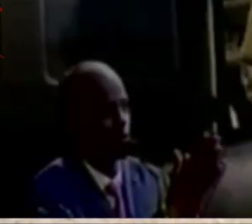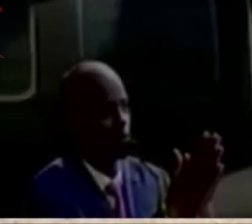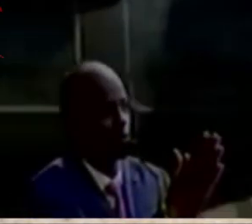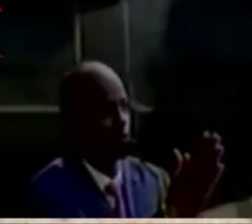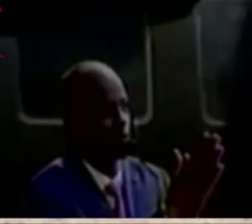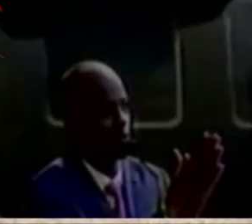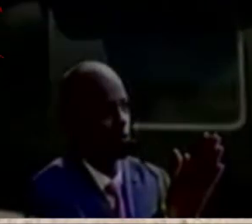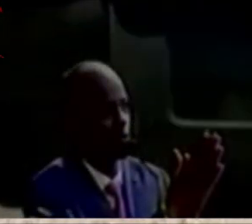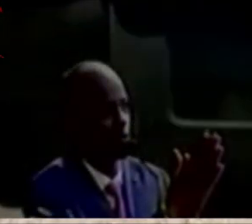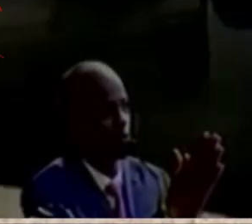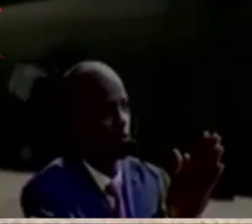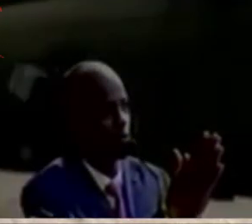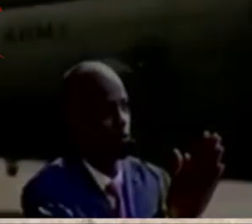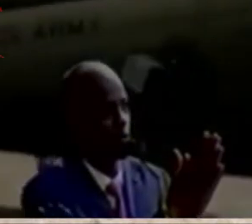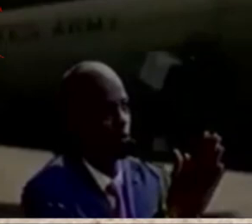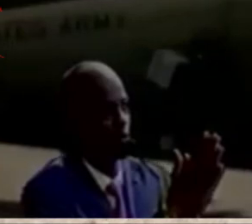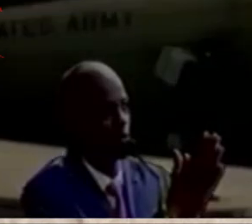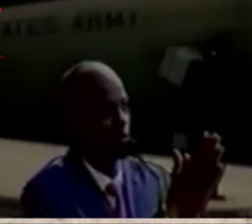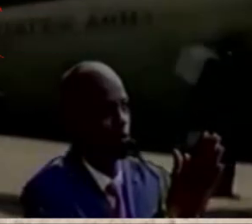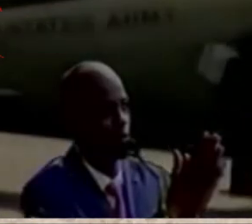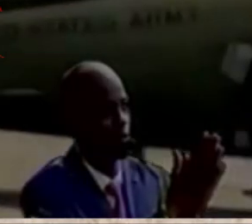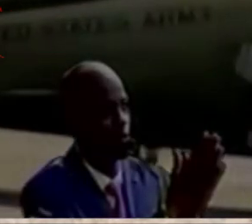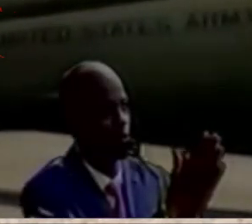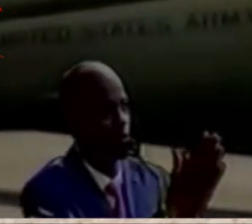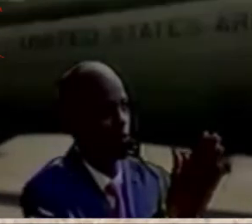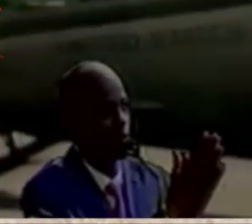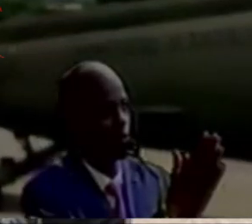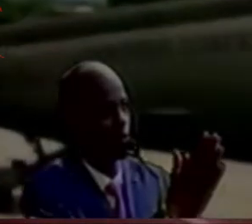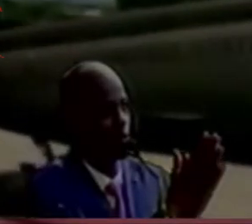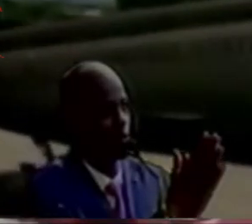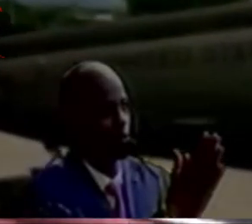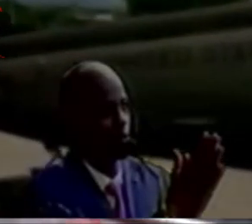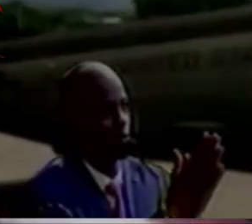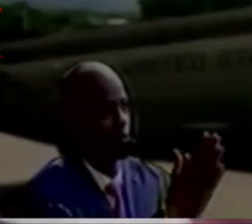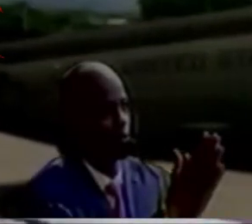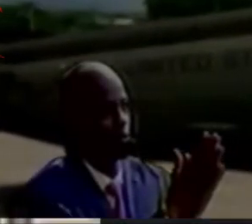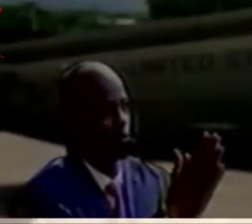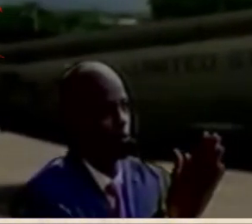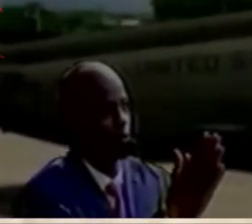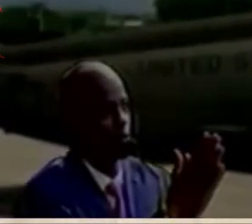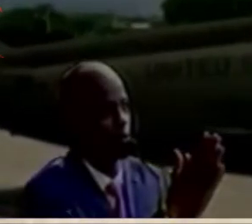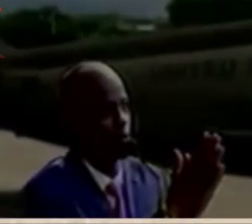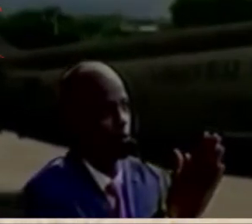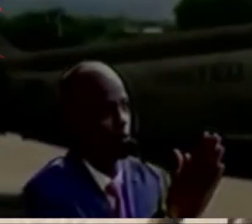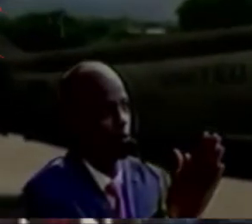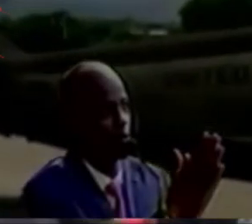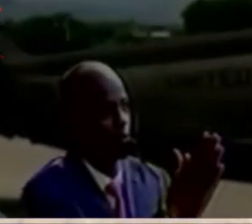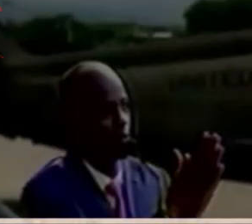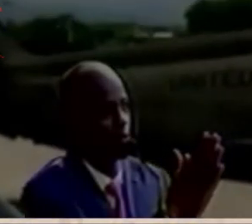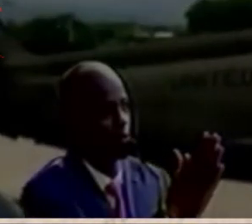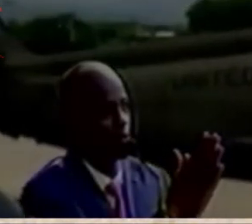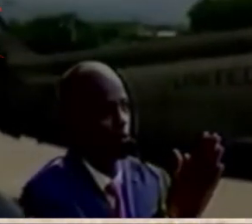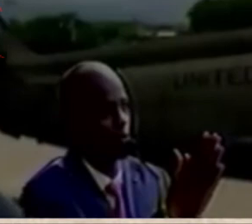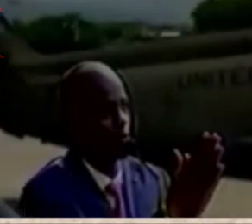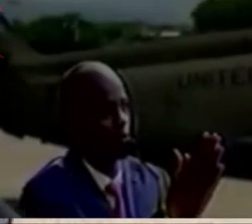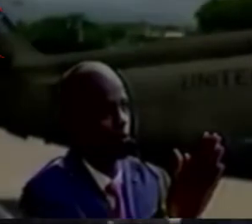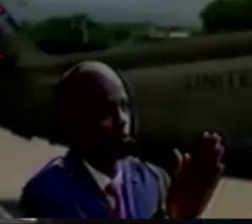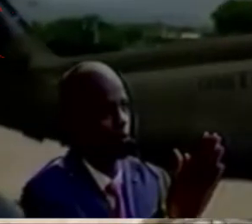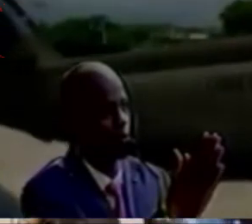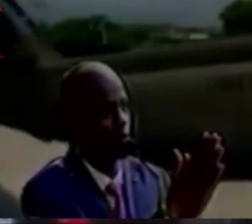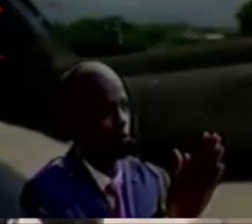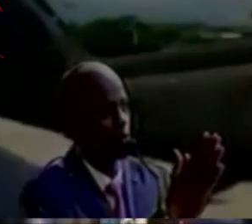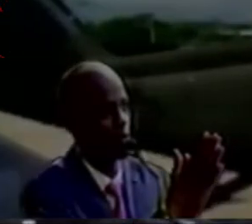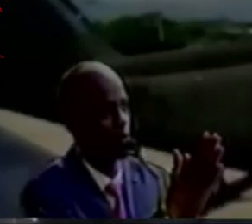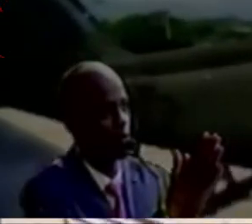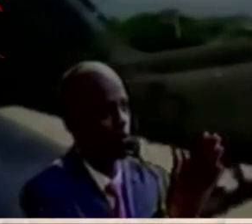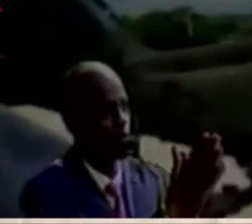I see you from Team Robican Disaster Response. So, yes, sir. Yeah. First of all, what